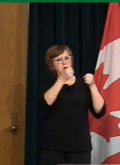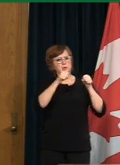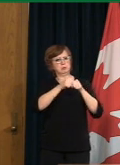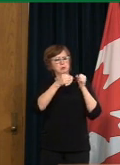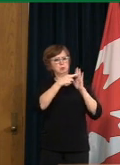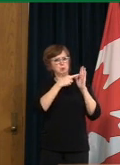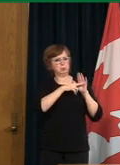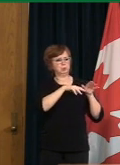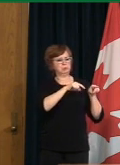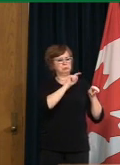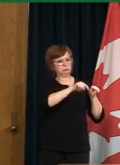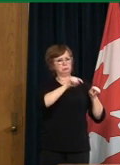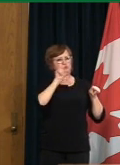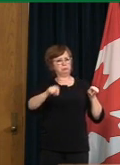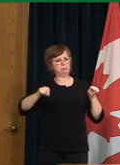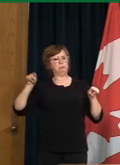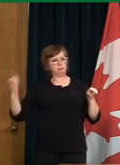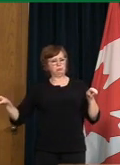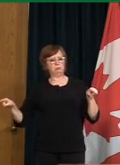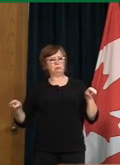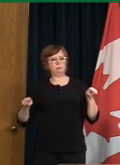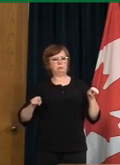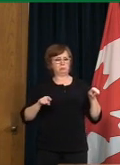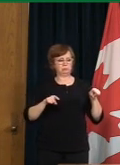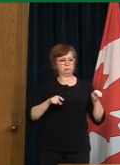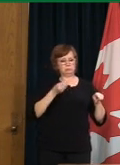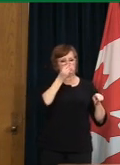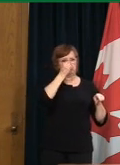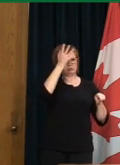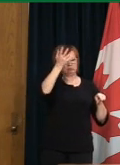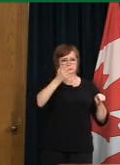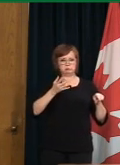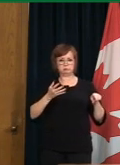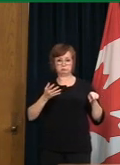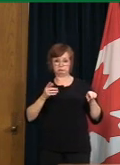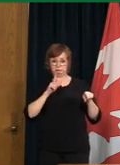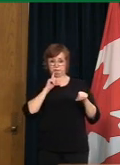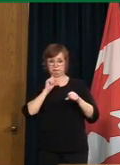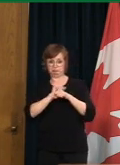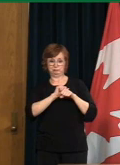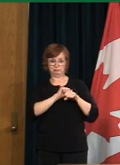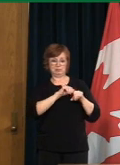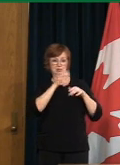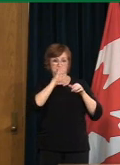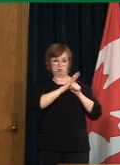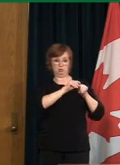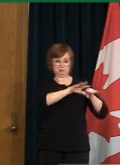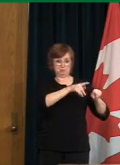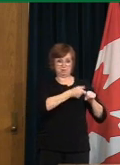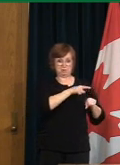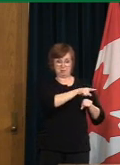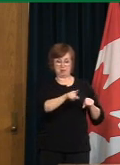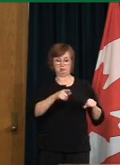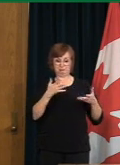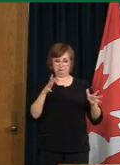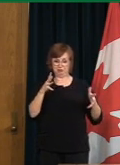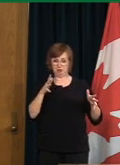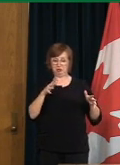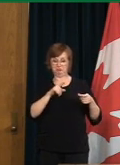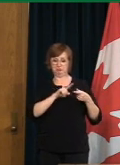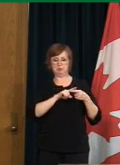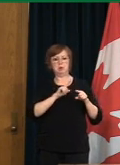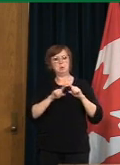from a few of those instances as well. By and large, the vast majority of Saskatchewan people, Saskatchewan businesses,